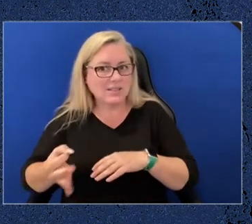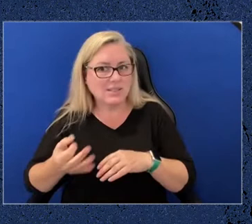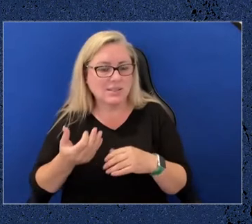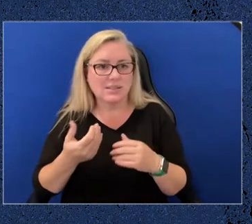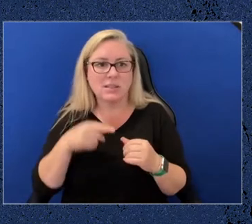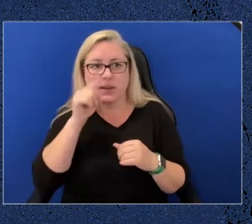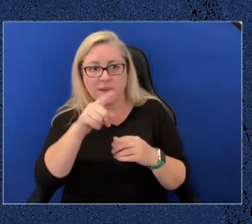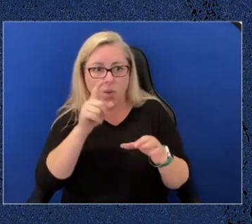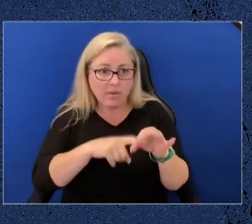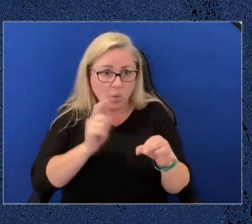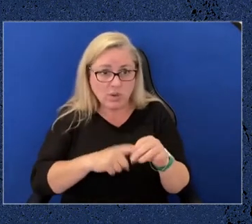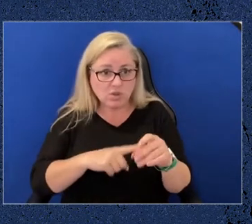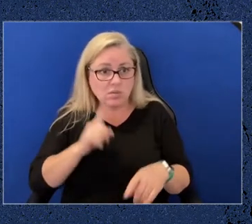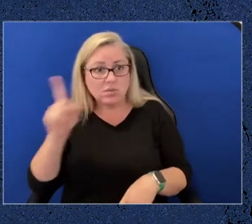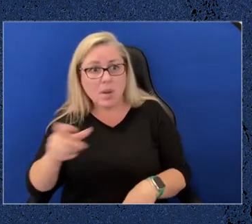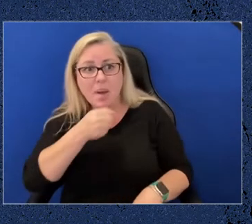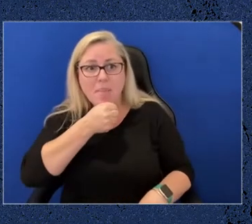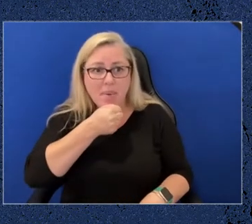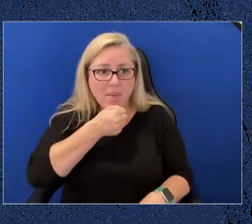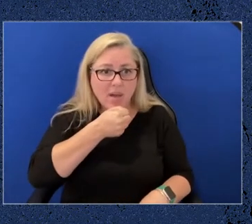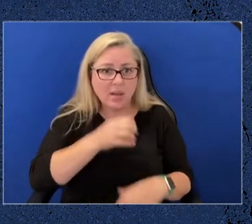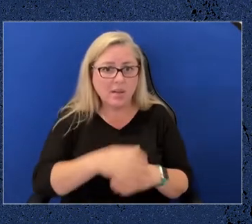you want to come up first? One?